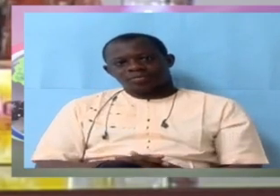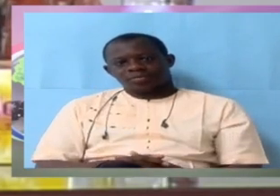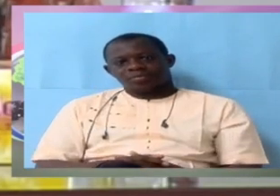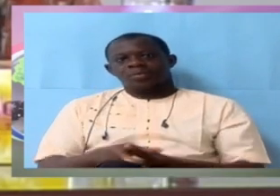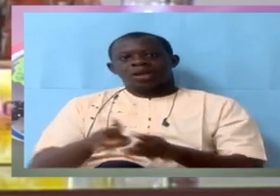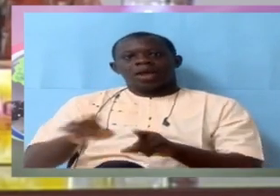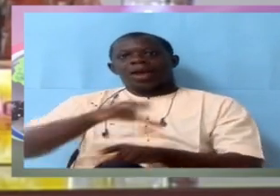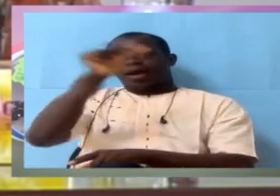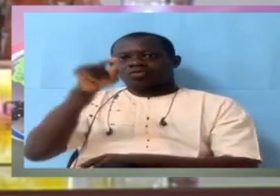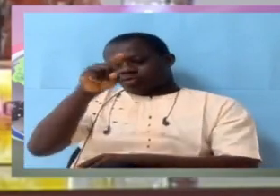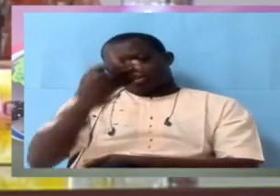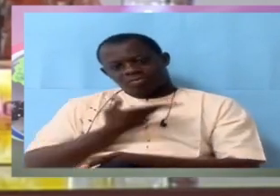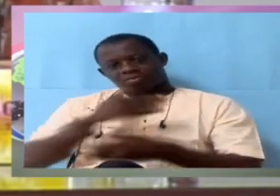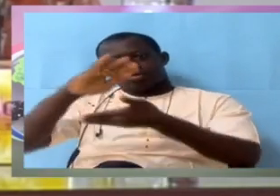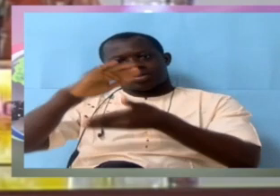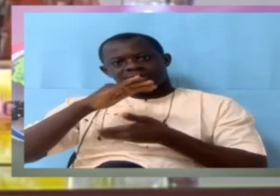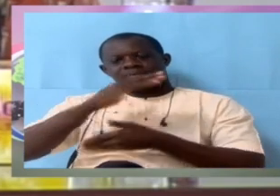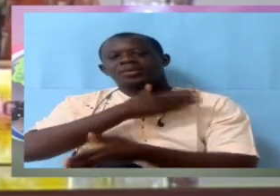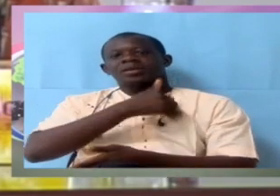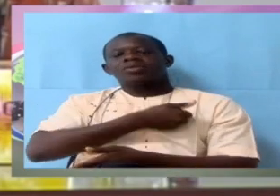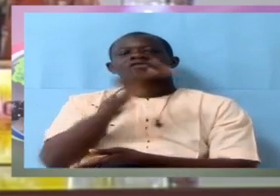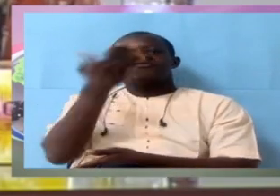that you had to take this treatment from Banjul.